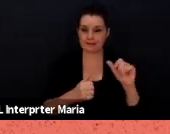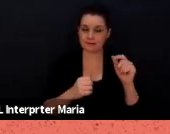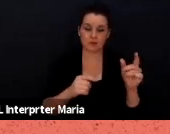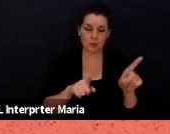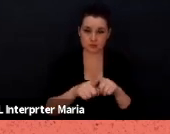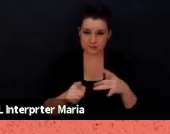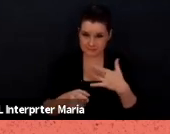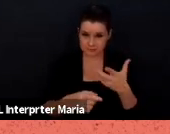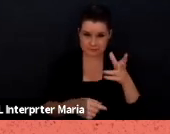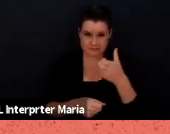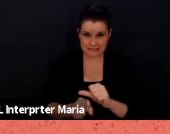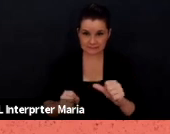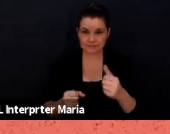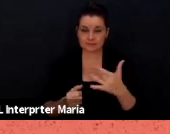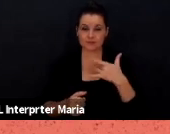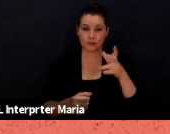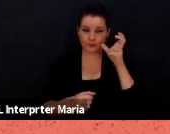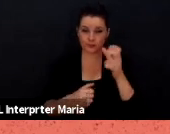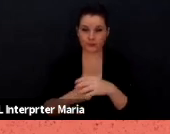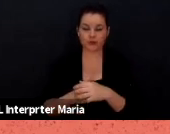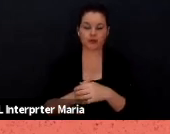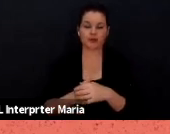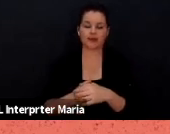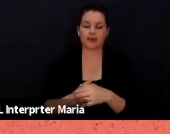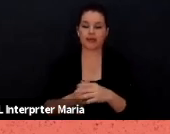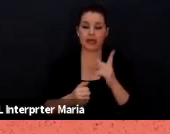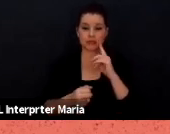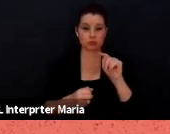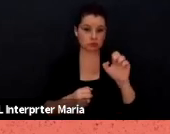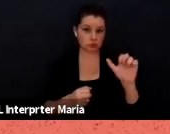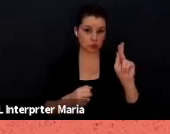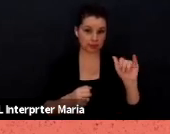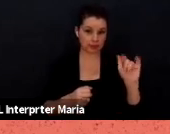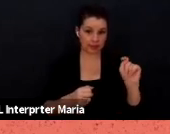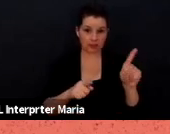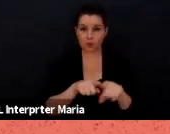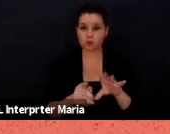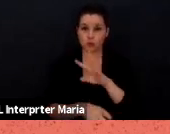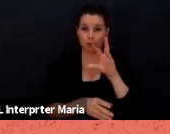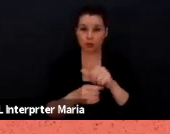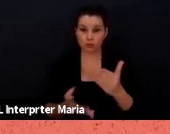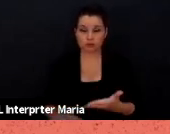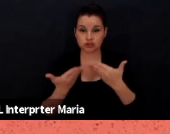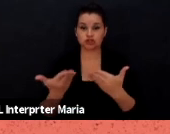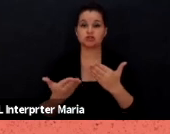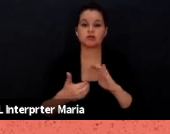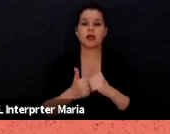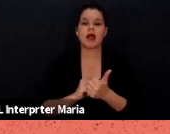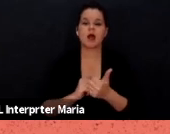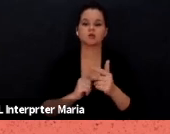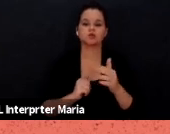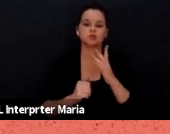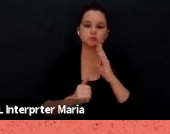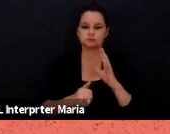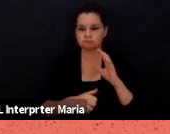they feel heard. And this toolkit also includes suggestions on how to